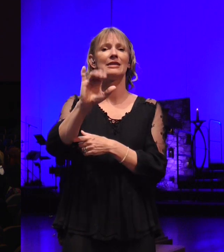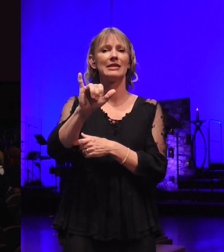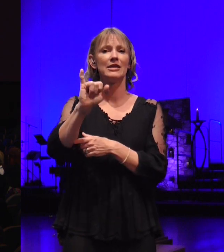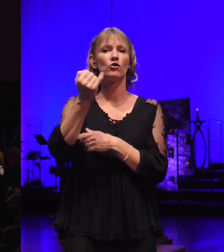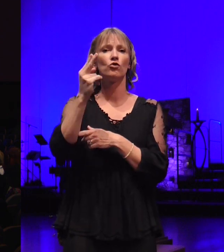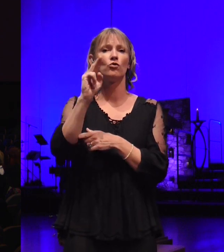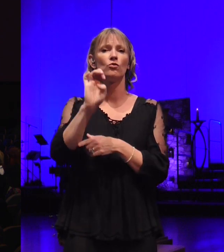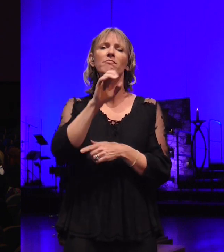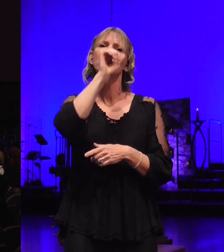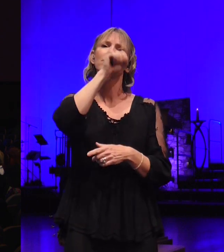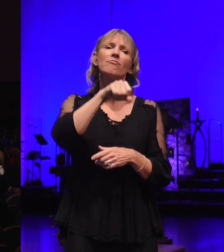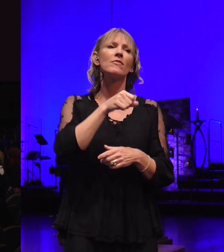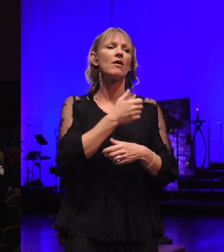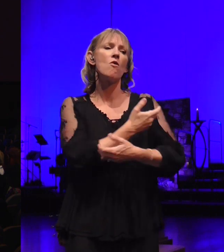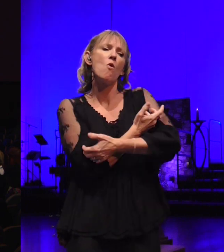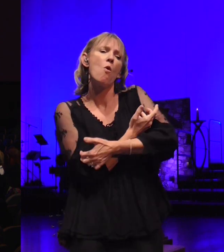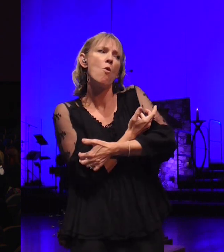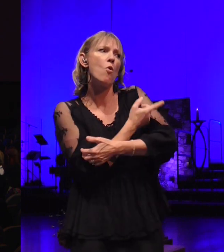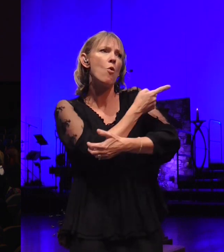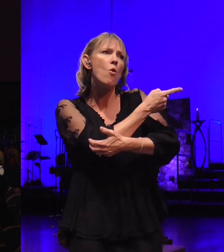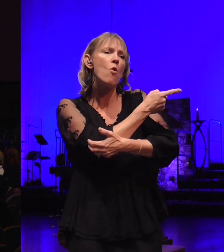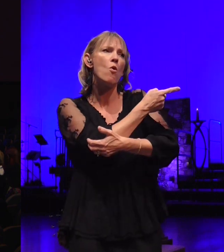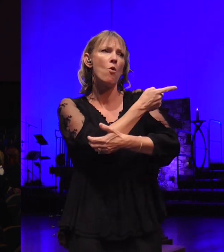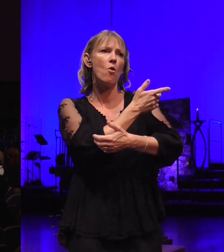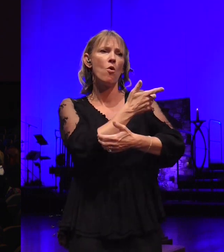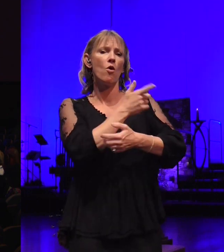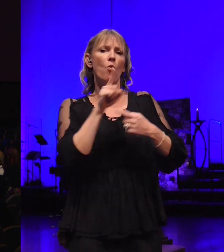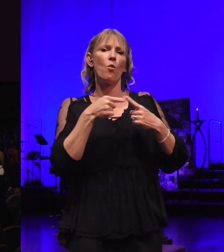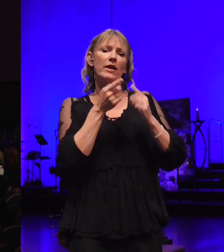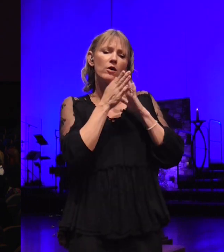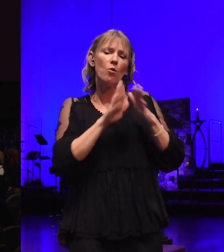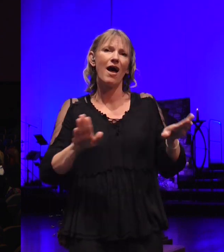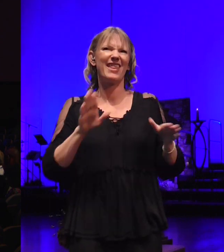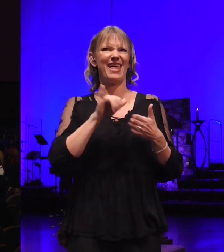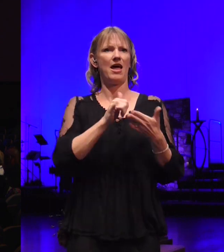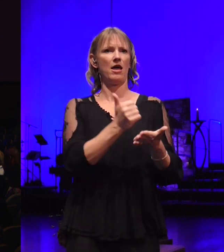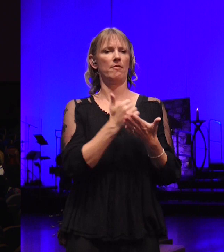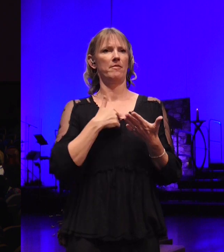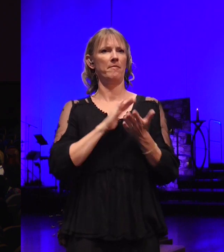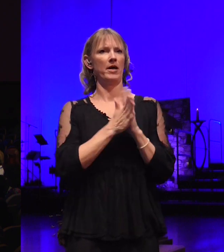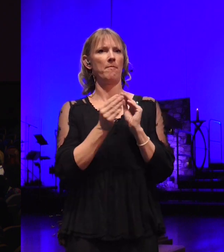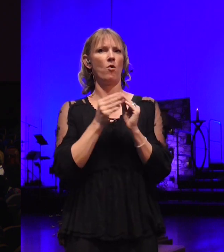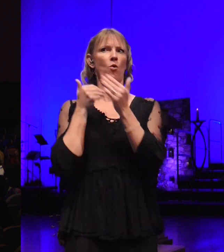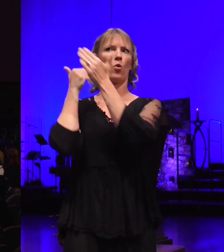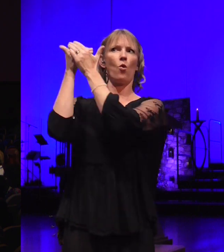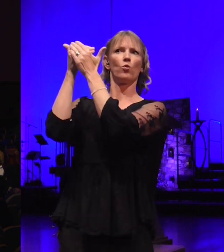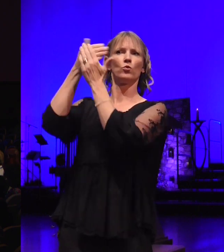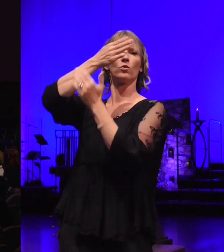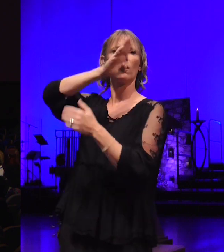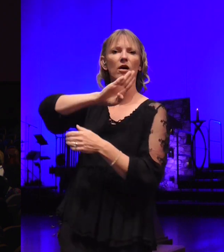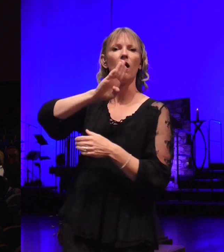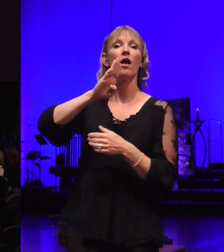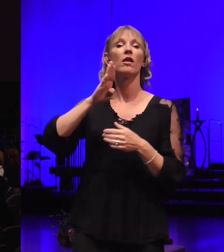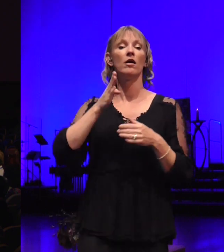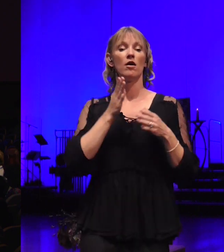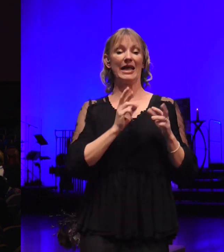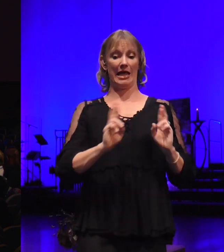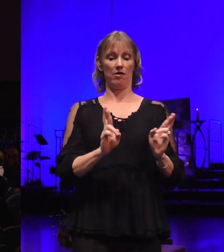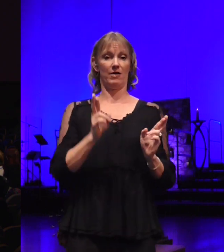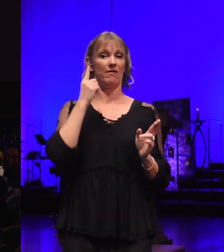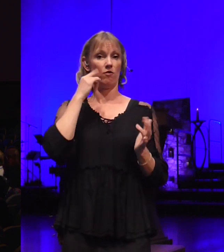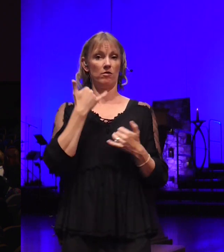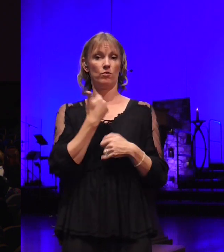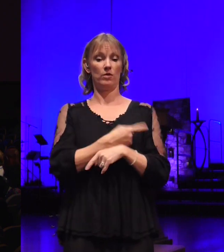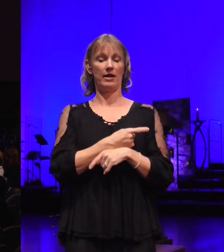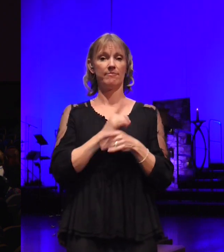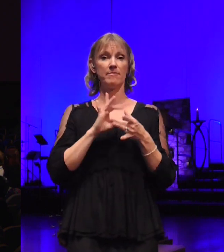really quiet. That brings me closer to God. I think of preparing this message for you today. I think of